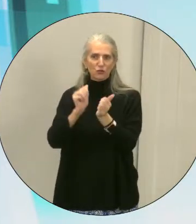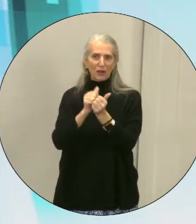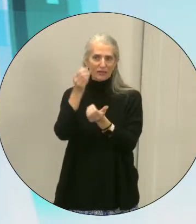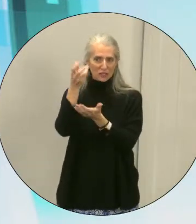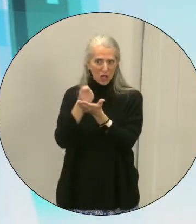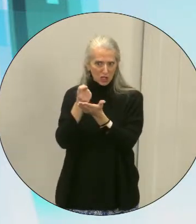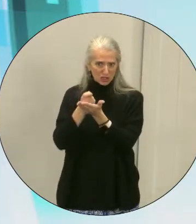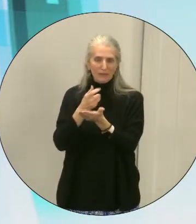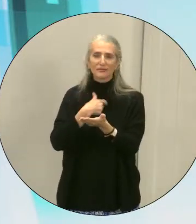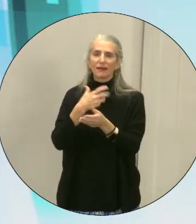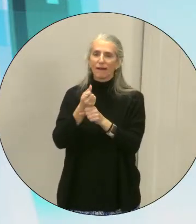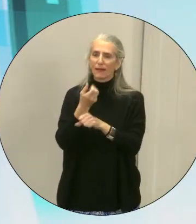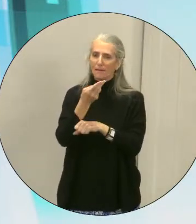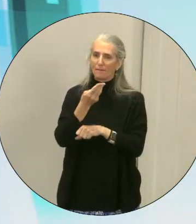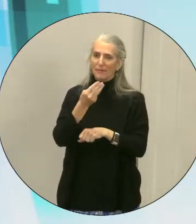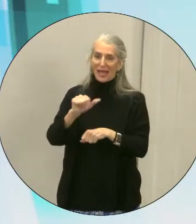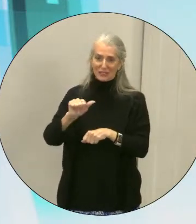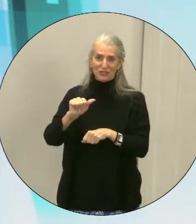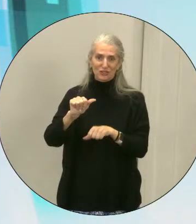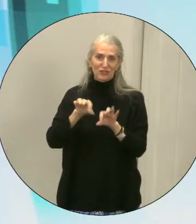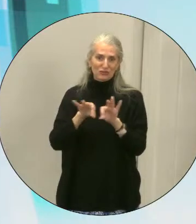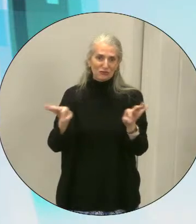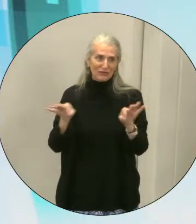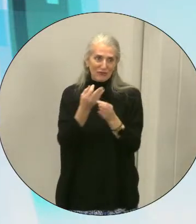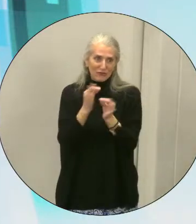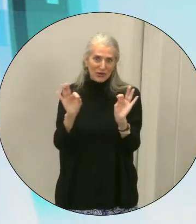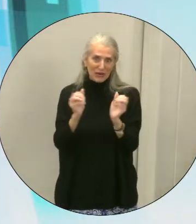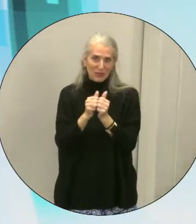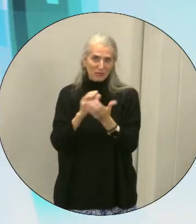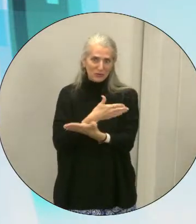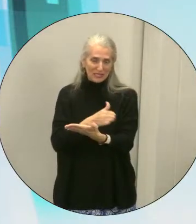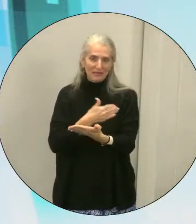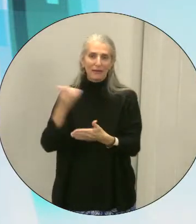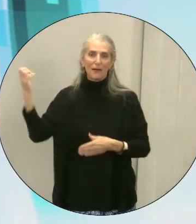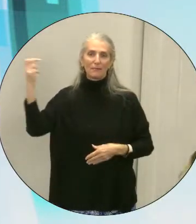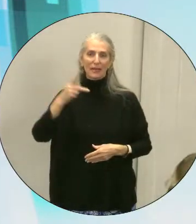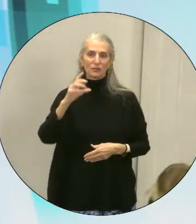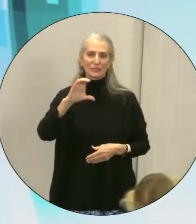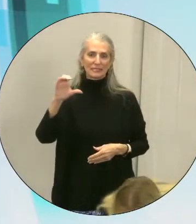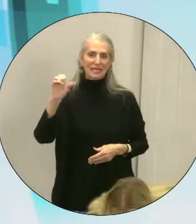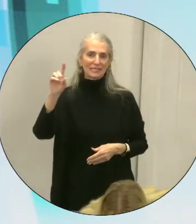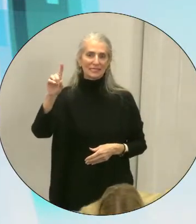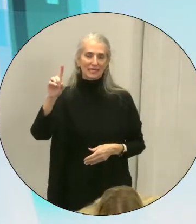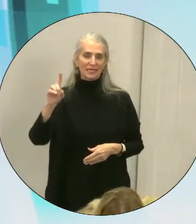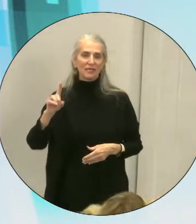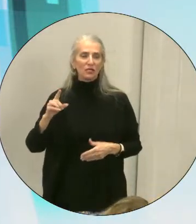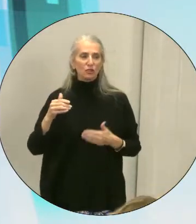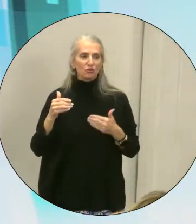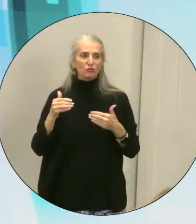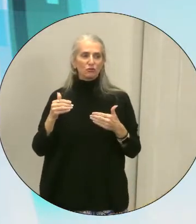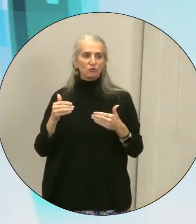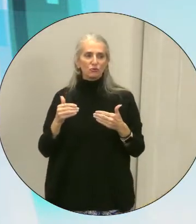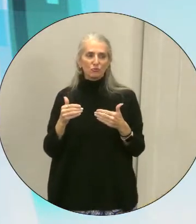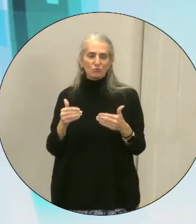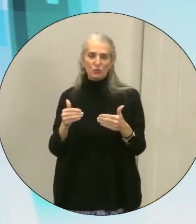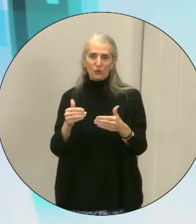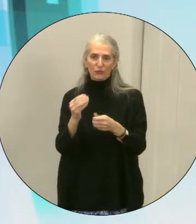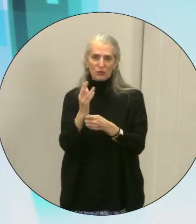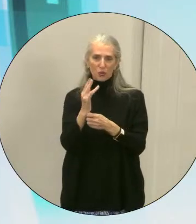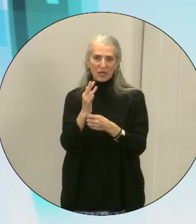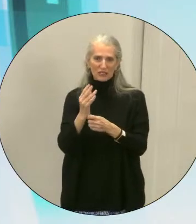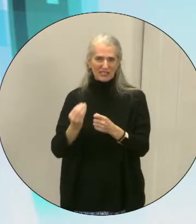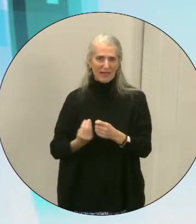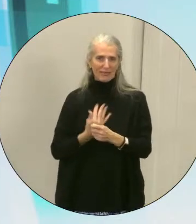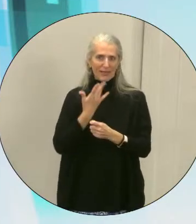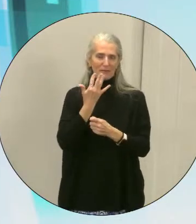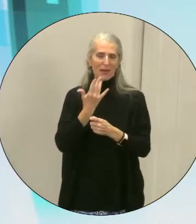got a master's degree for free for music. I came back to CCSD to move the torch that lit my musical fire. In my 11